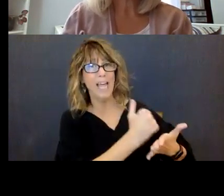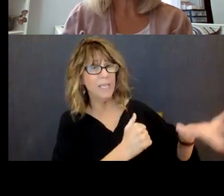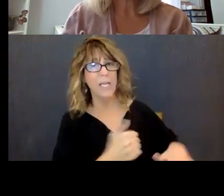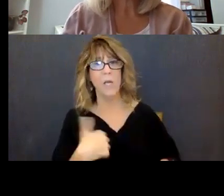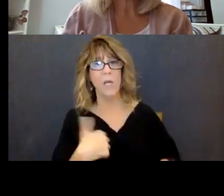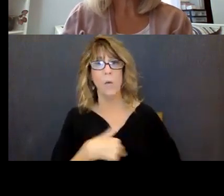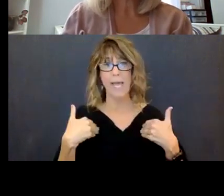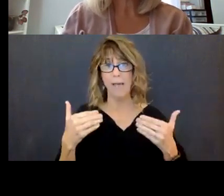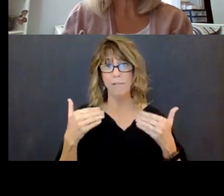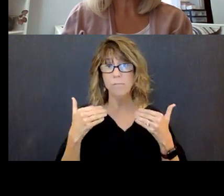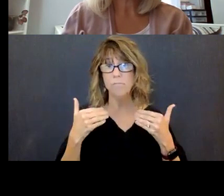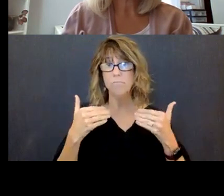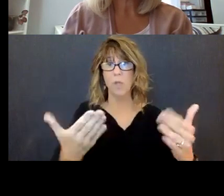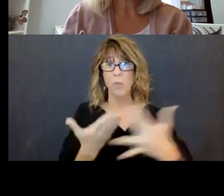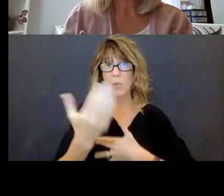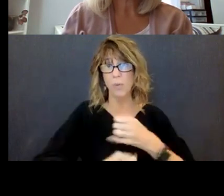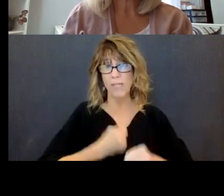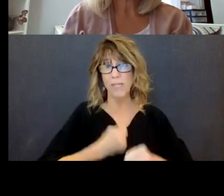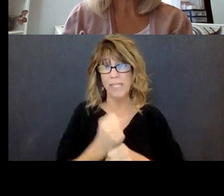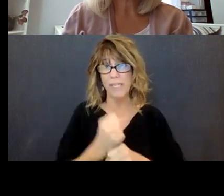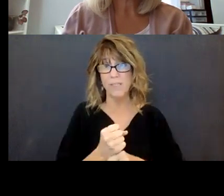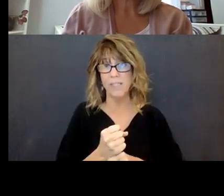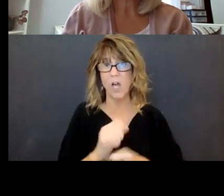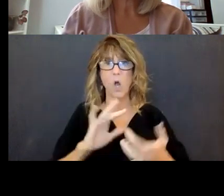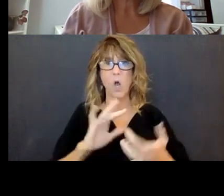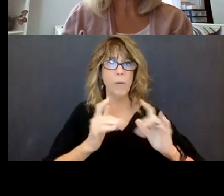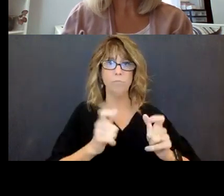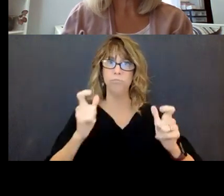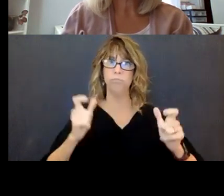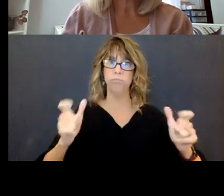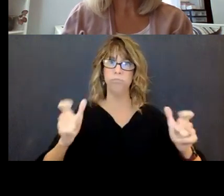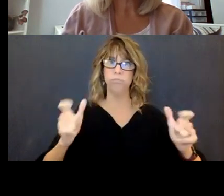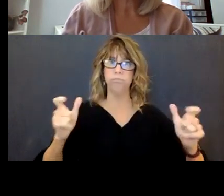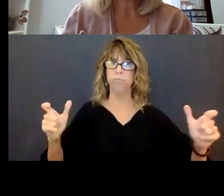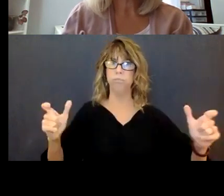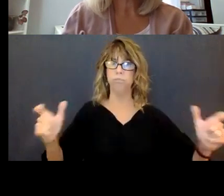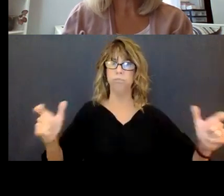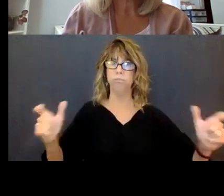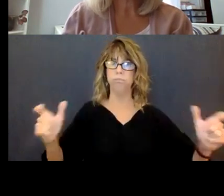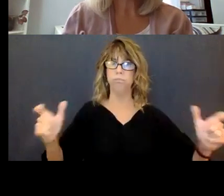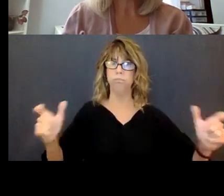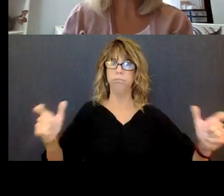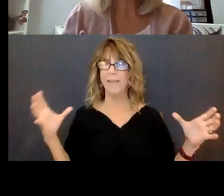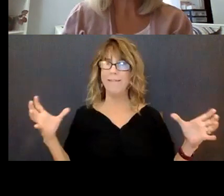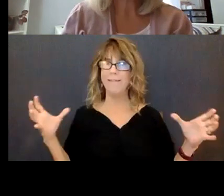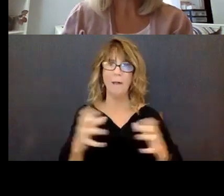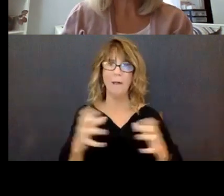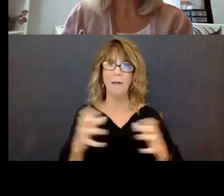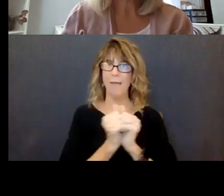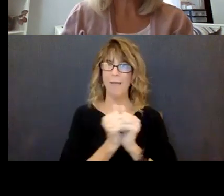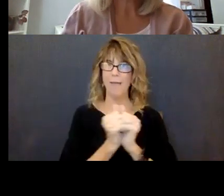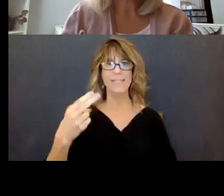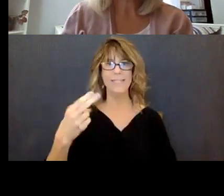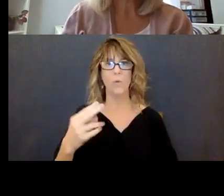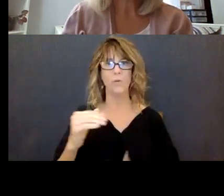moved forward over the years, and our networks have grown bigger, we've seen our community come together a lot on the stakeholder level,